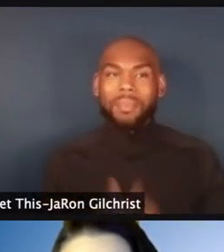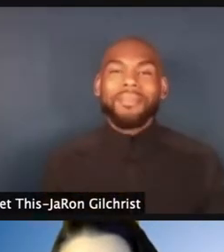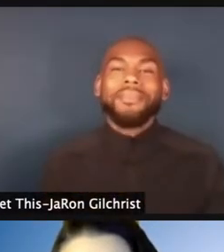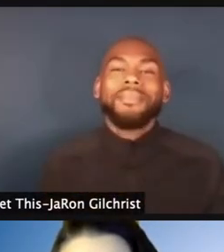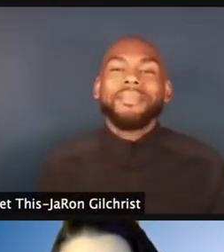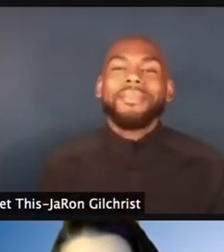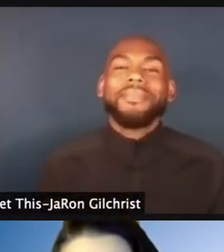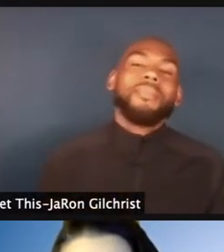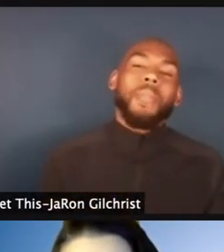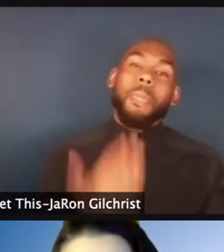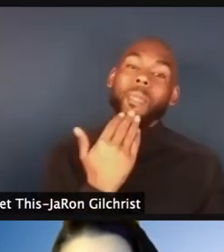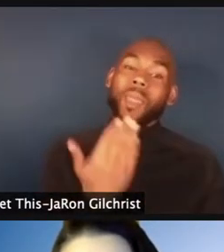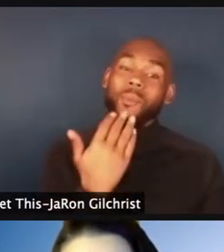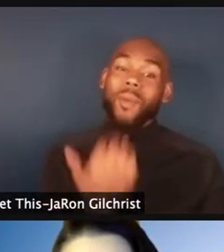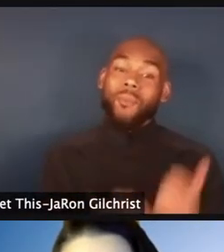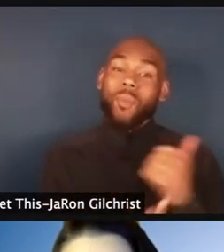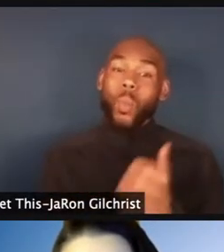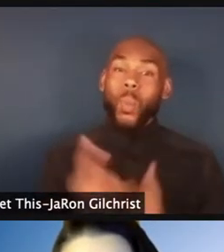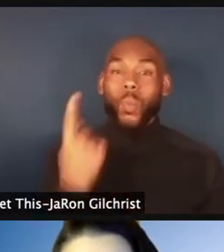Thank you everyone for your patience.